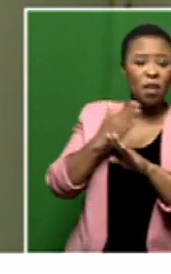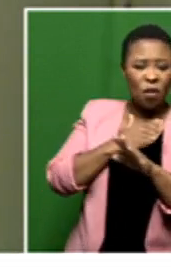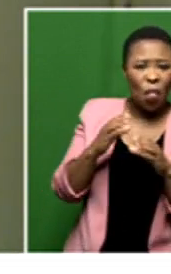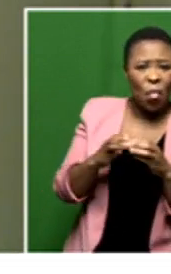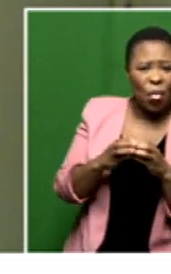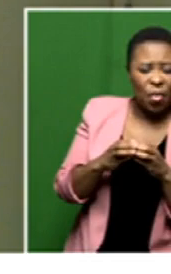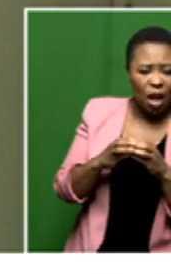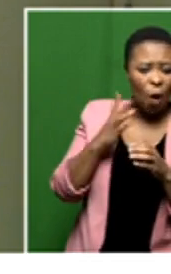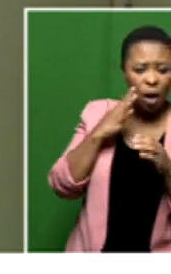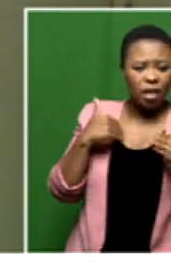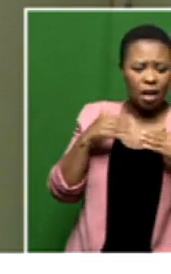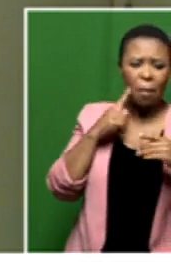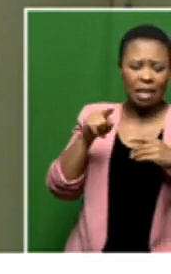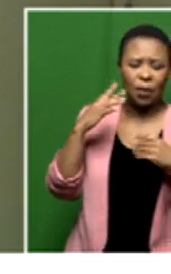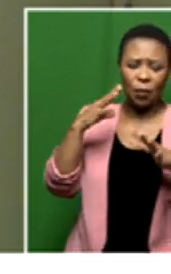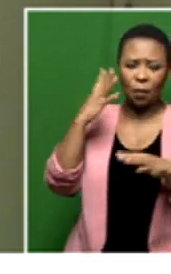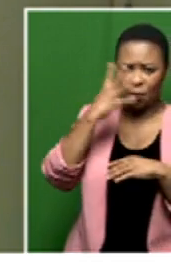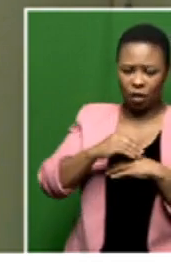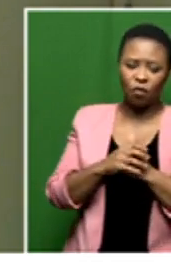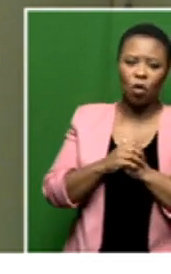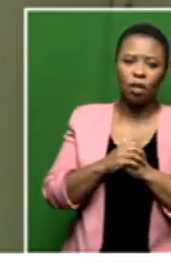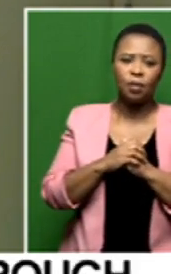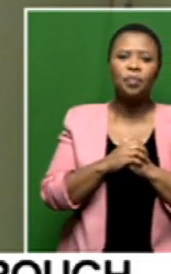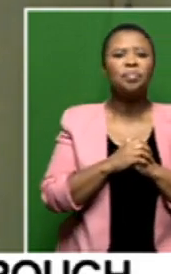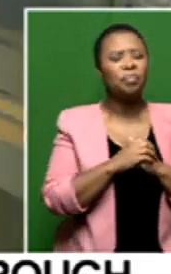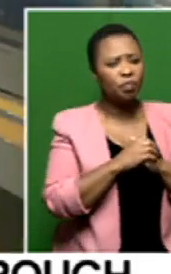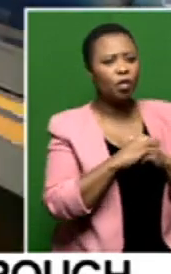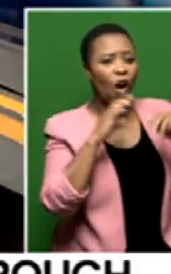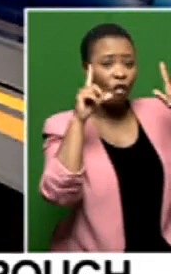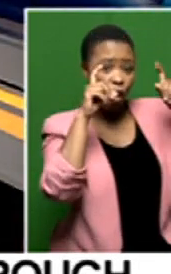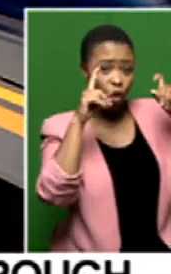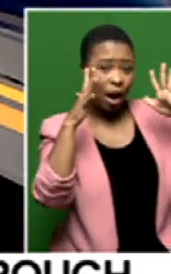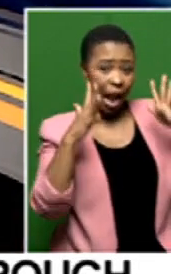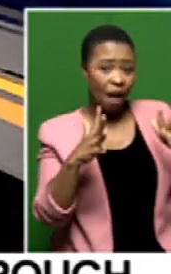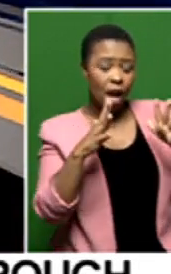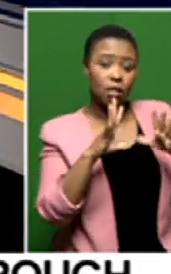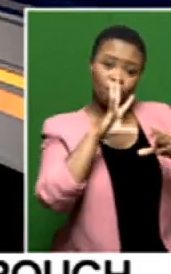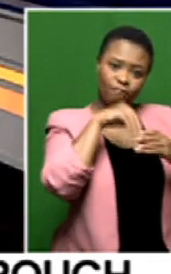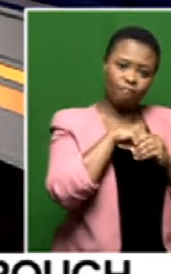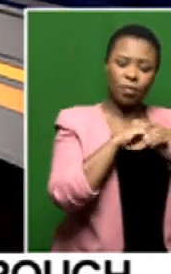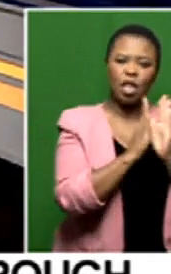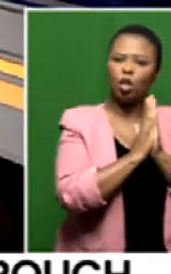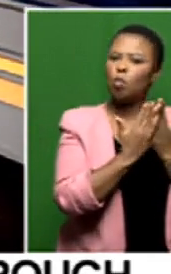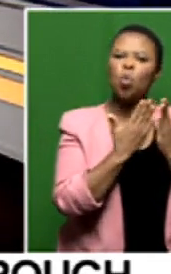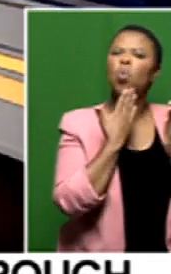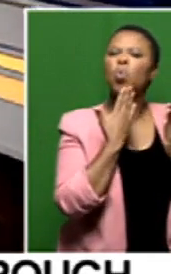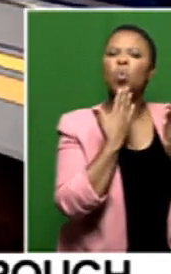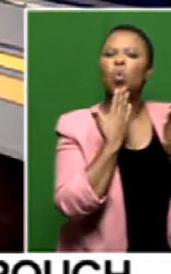were translocated, which is amazing. Who are some of the photographers that you featured in this volume?